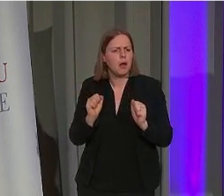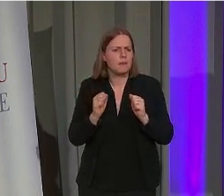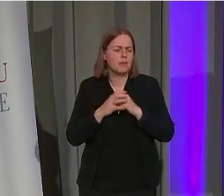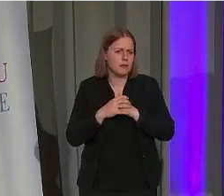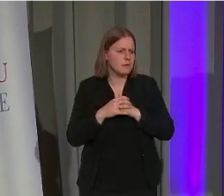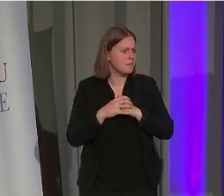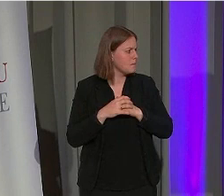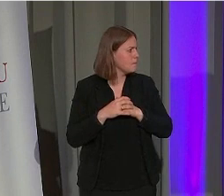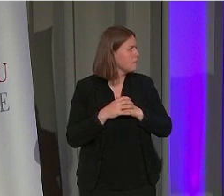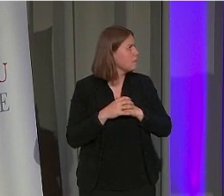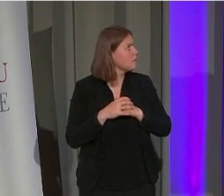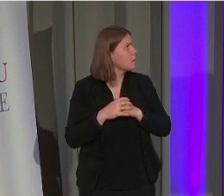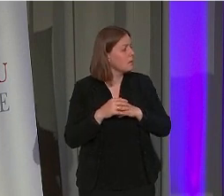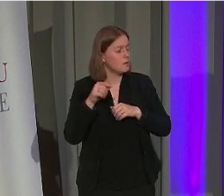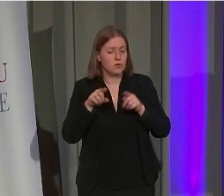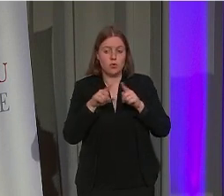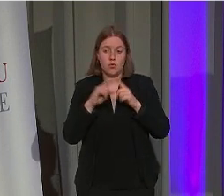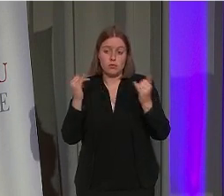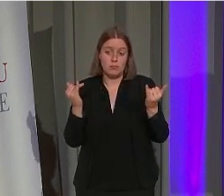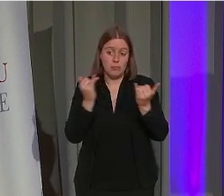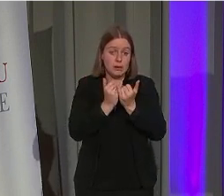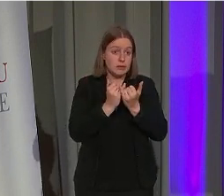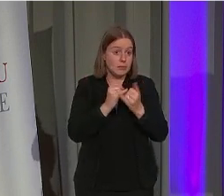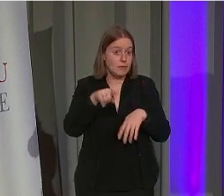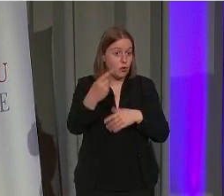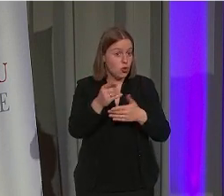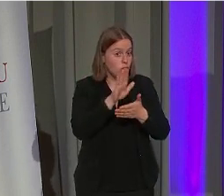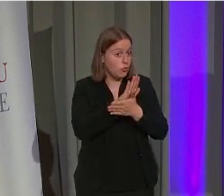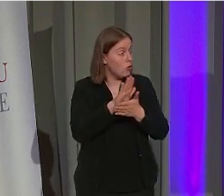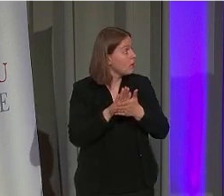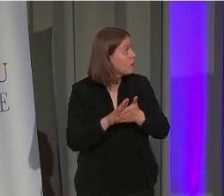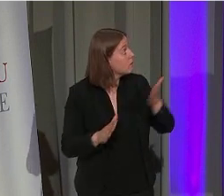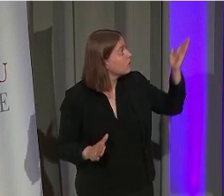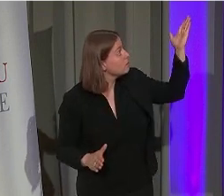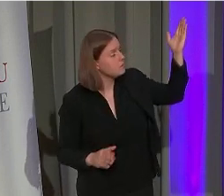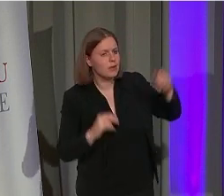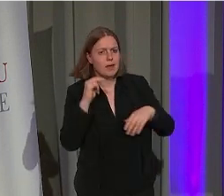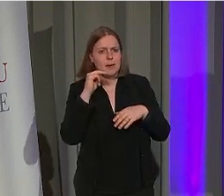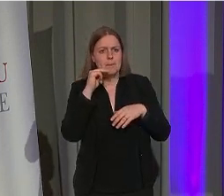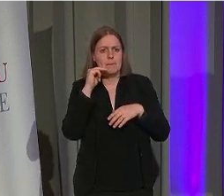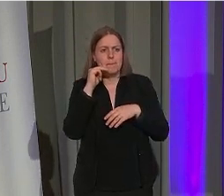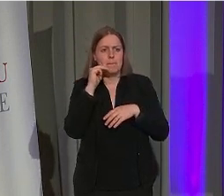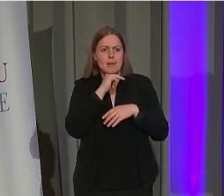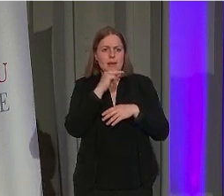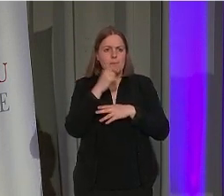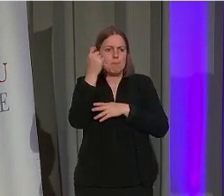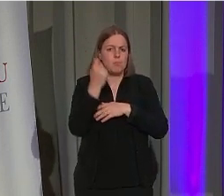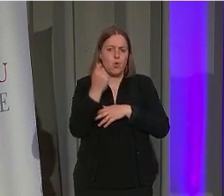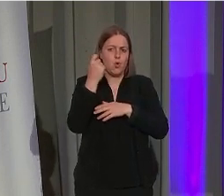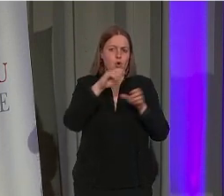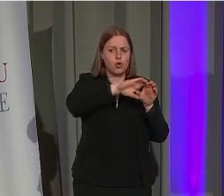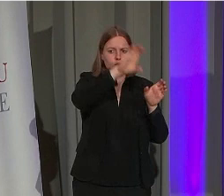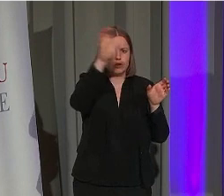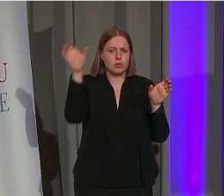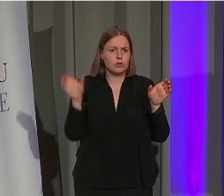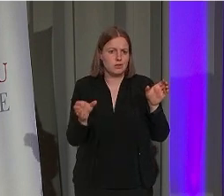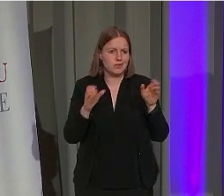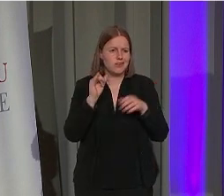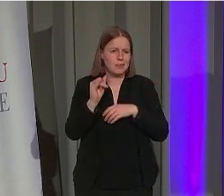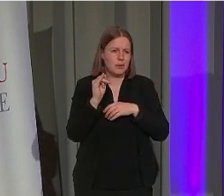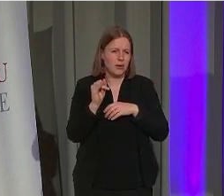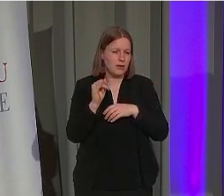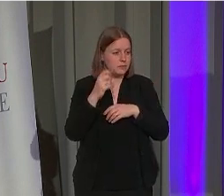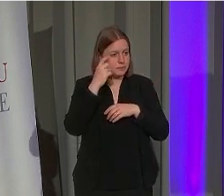already have a look inside the building. And then my next example is the Mennen Gate in Yper. It's